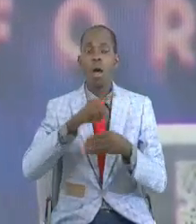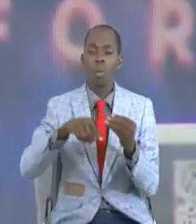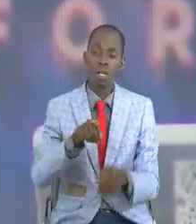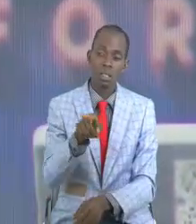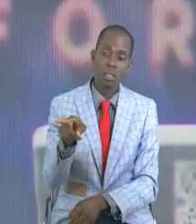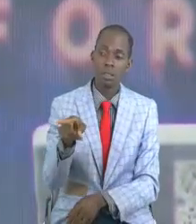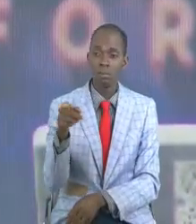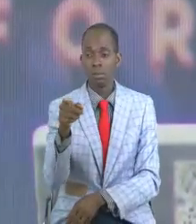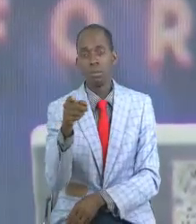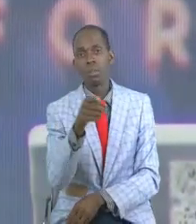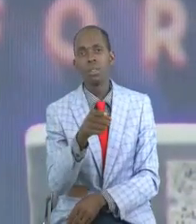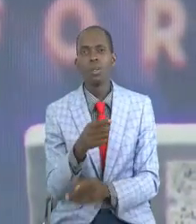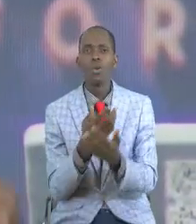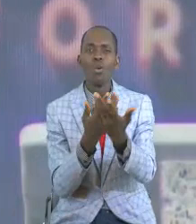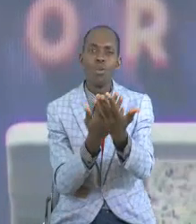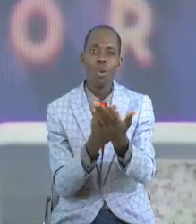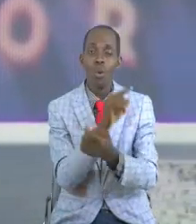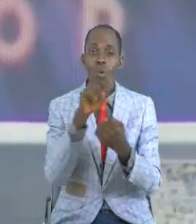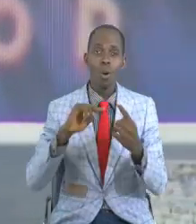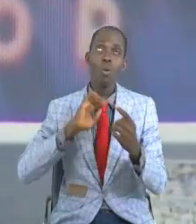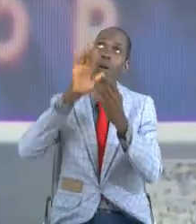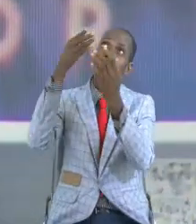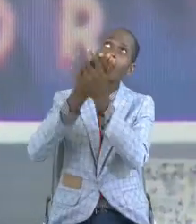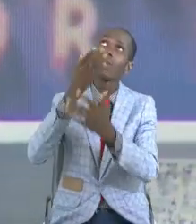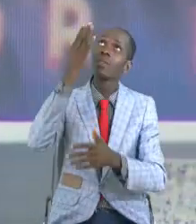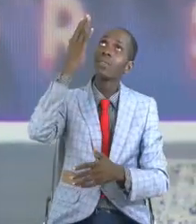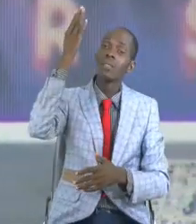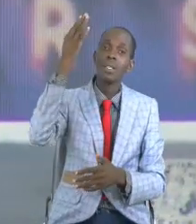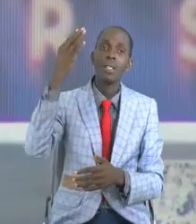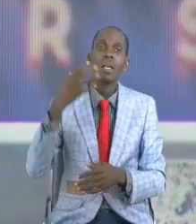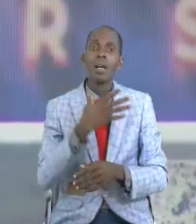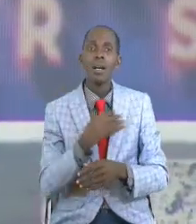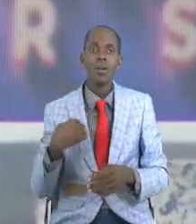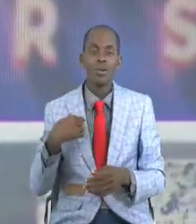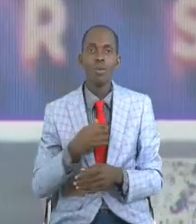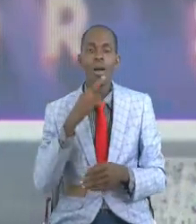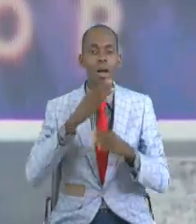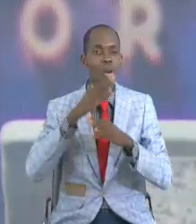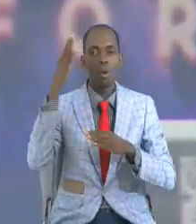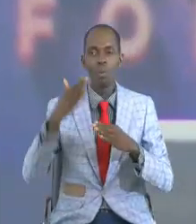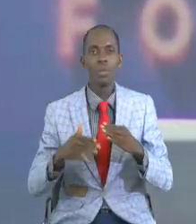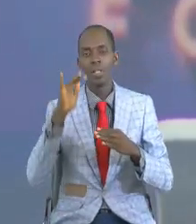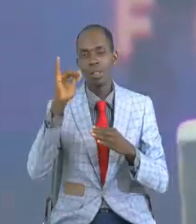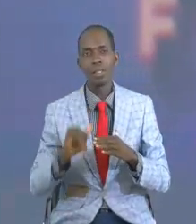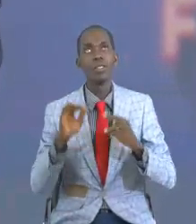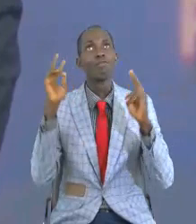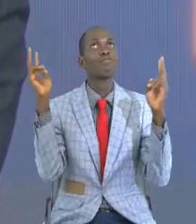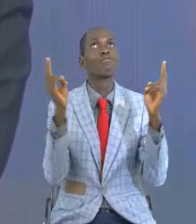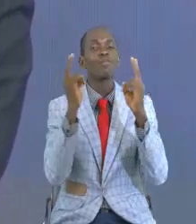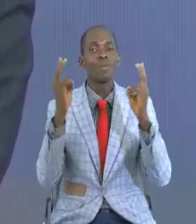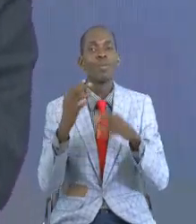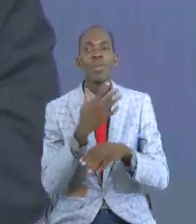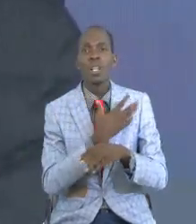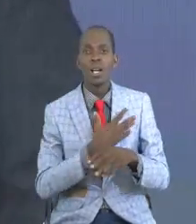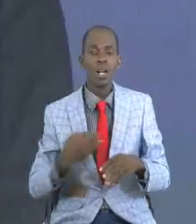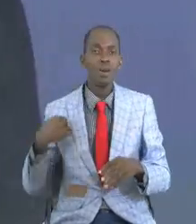we get over there, and we are completely victorious, and we go through the veil on the